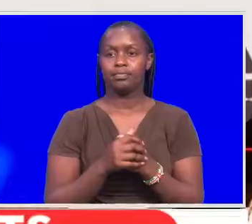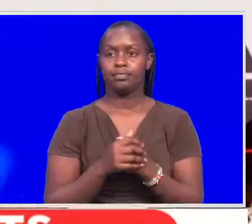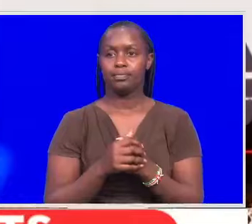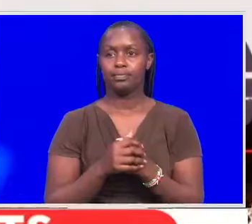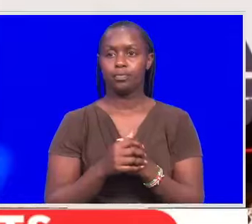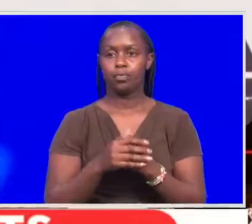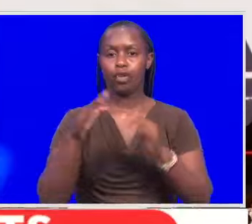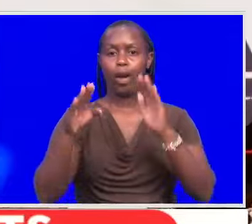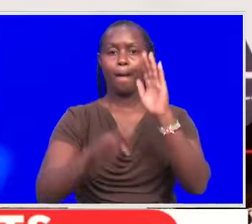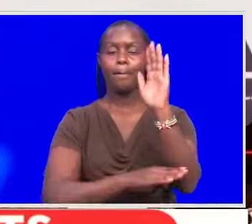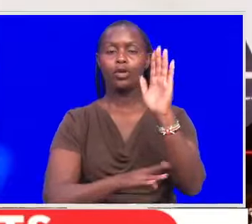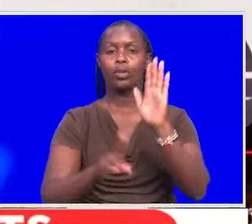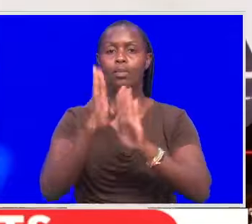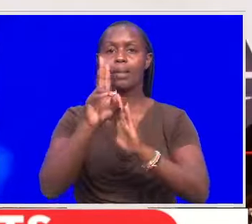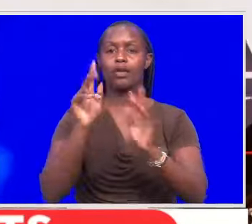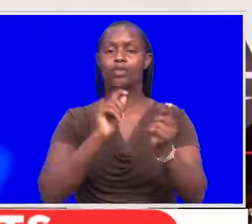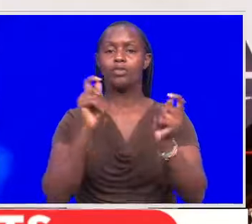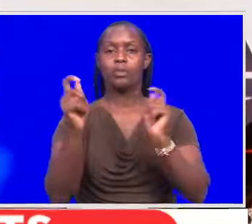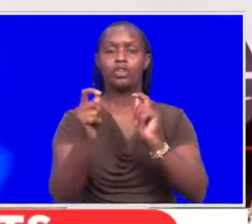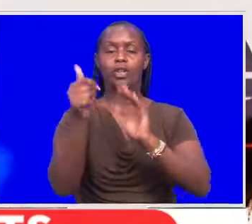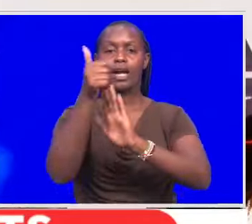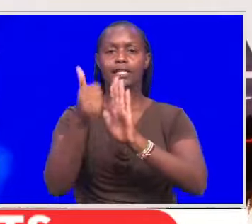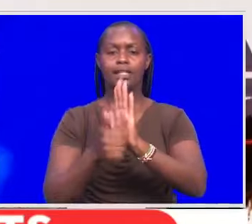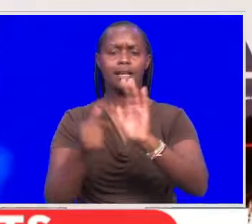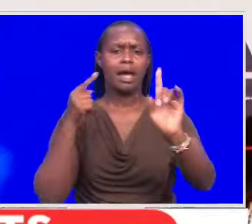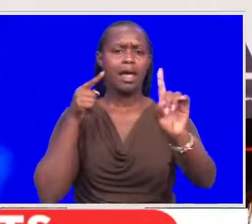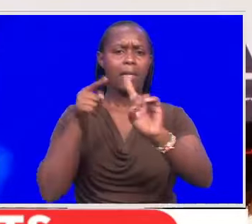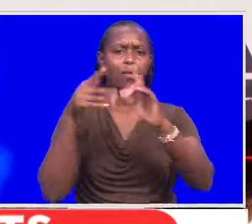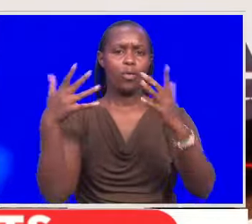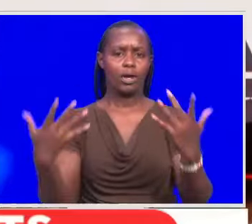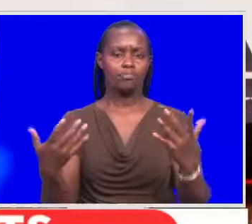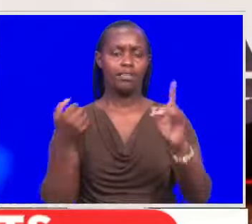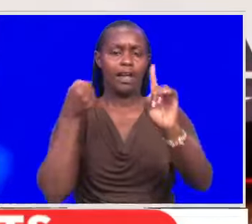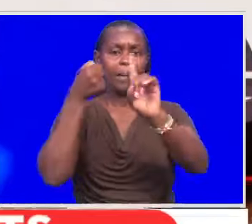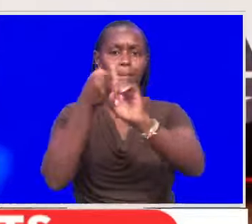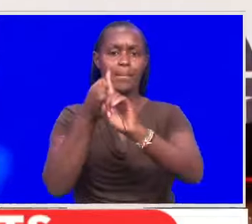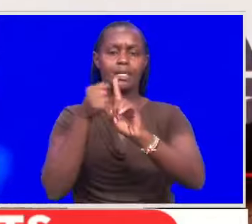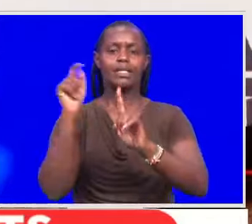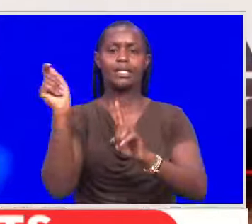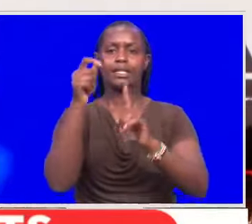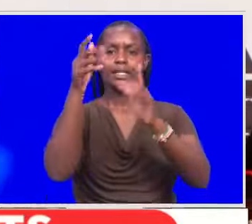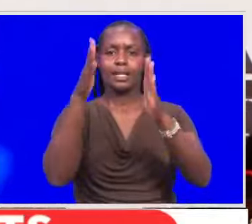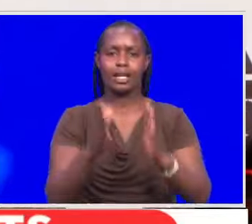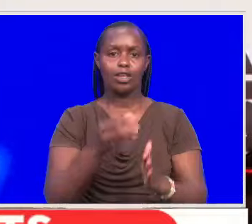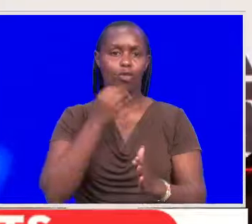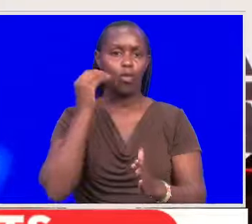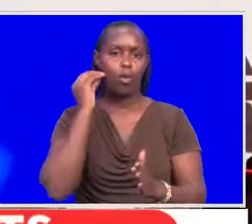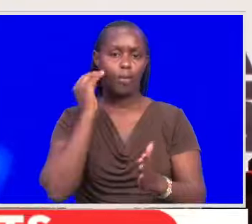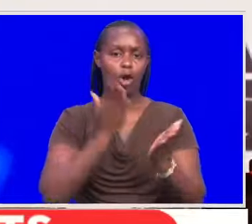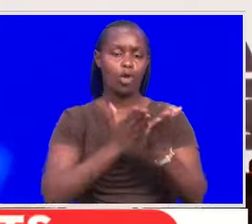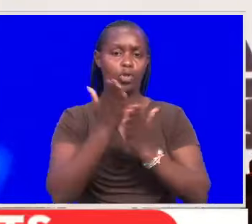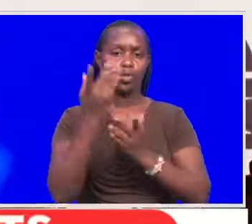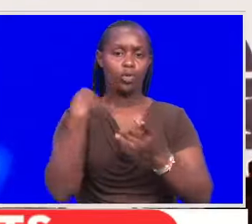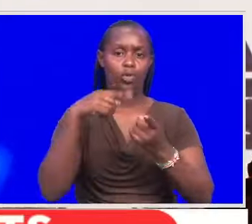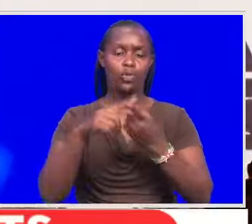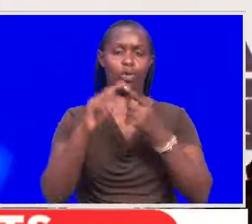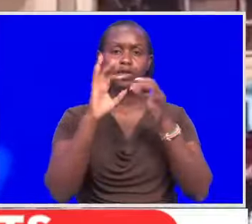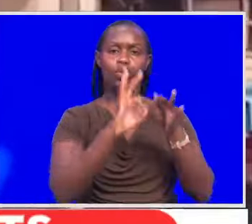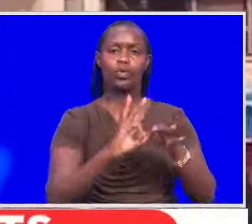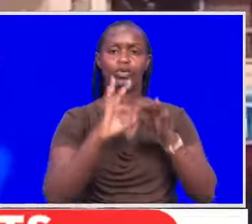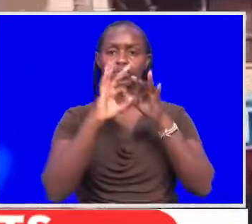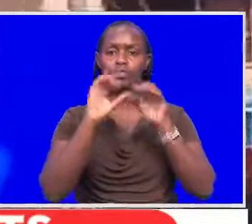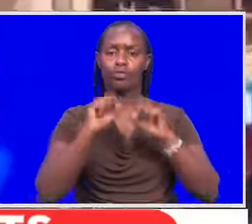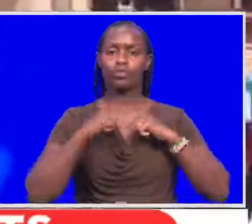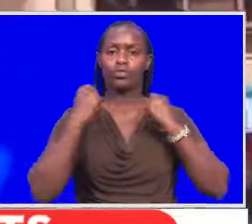Bottom-up economic transformation agenda aims to impact every Kenyan household through the effective and efficient provision of social